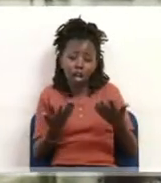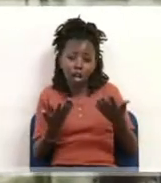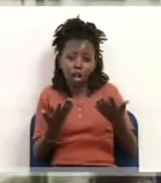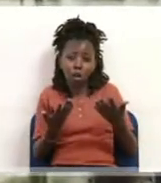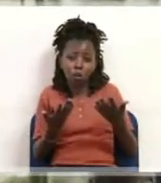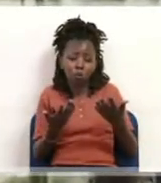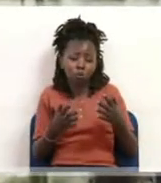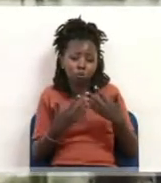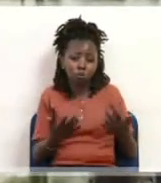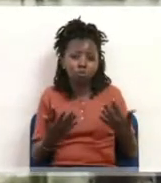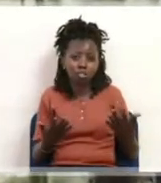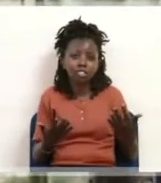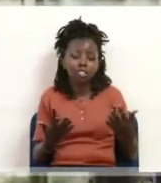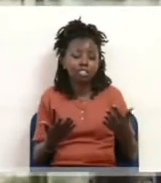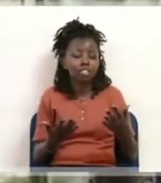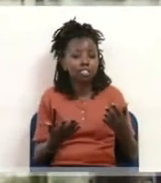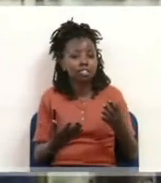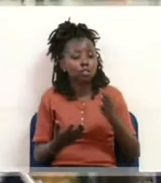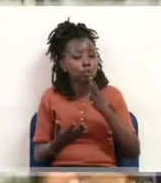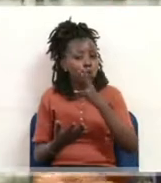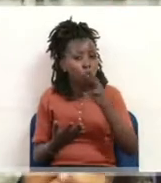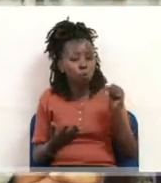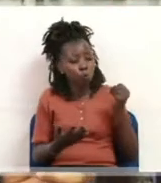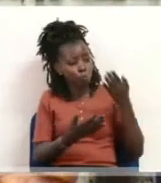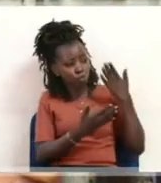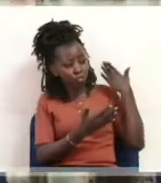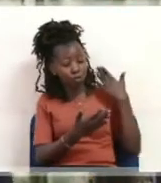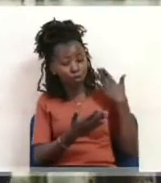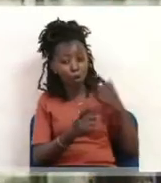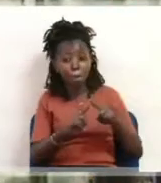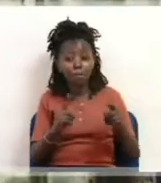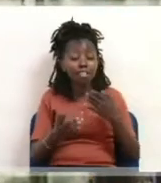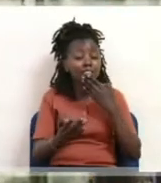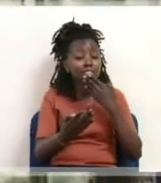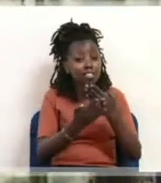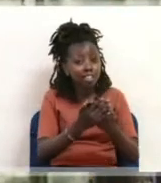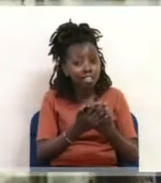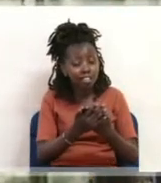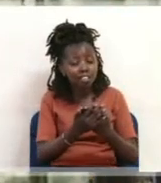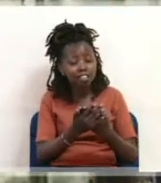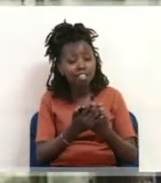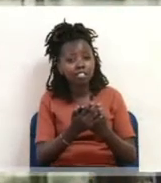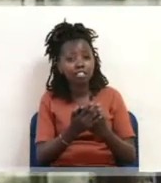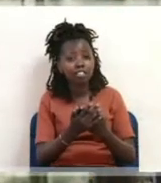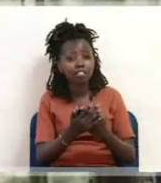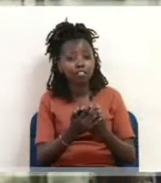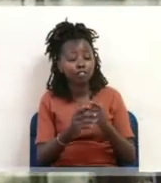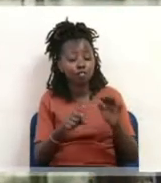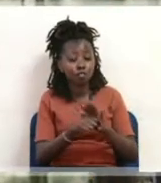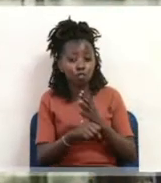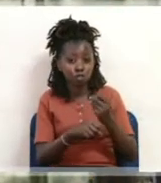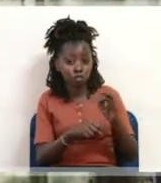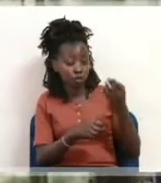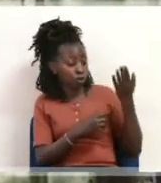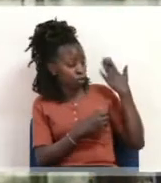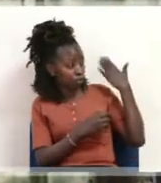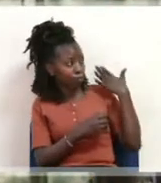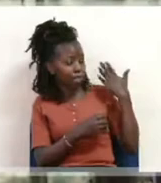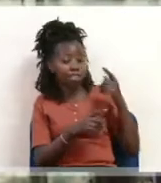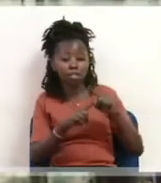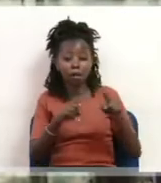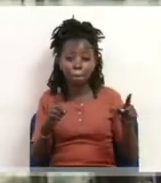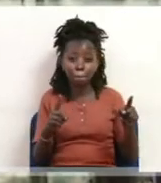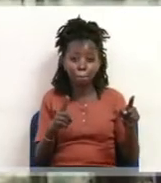Certainly, you can be thankful for your history, but don't live there. Because the past can become a giant for you